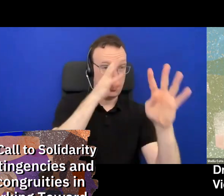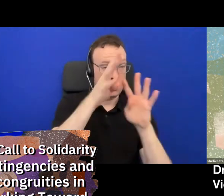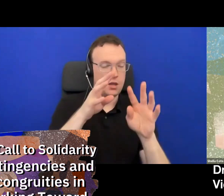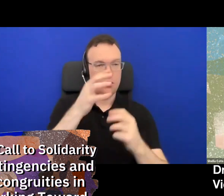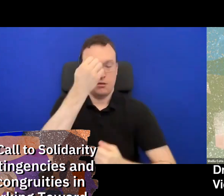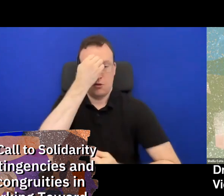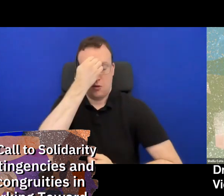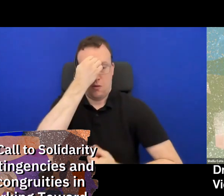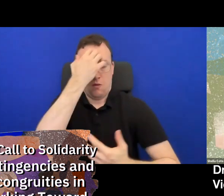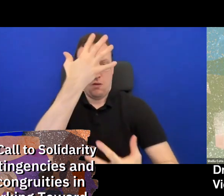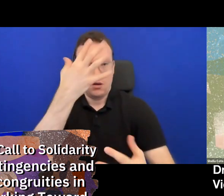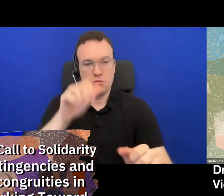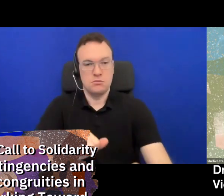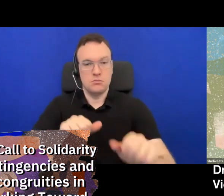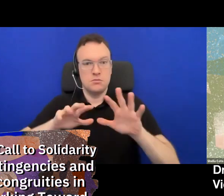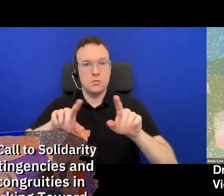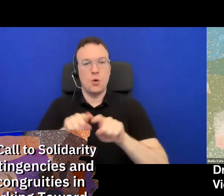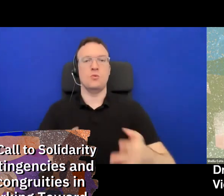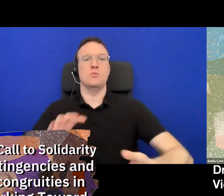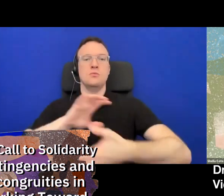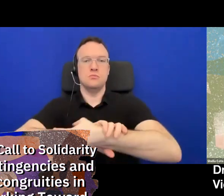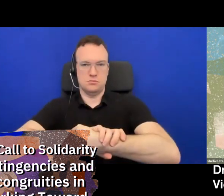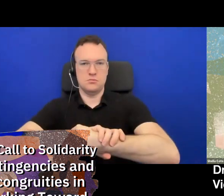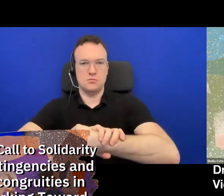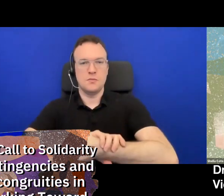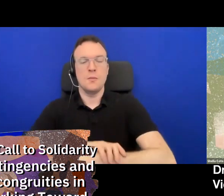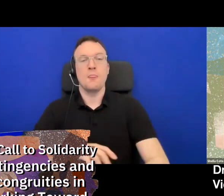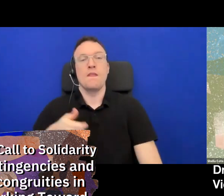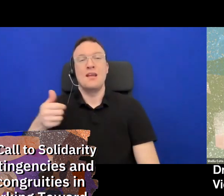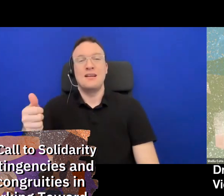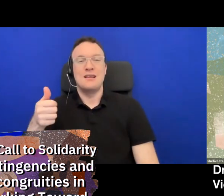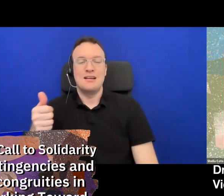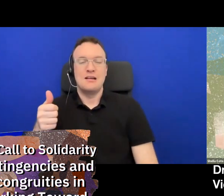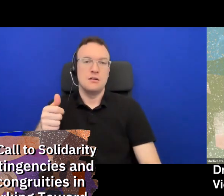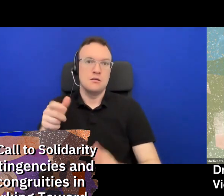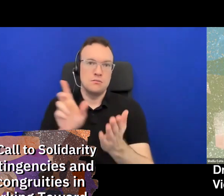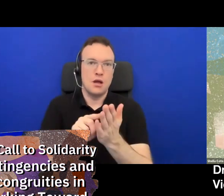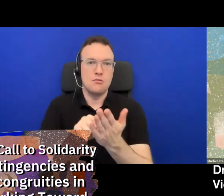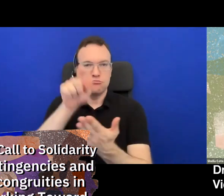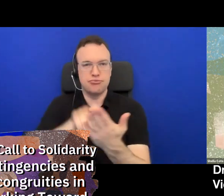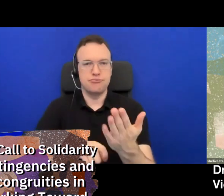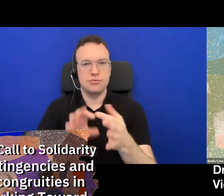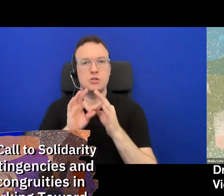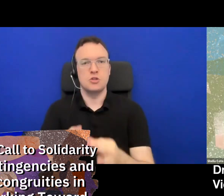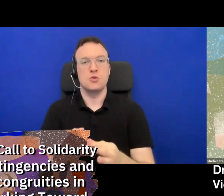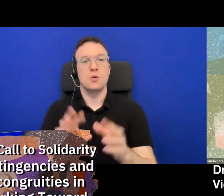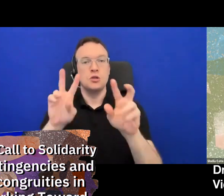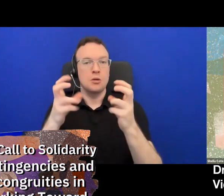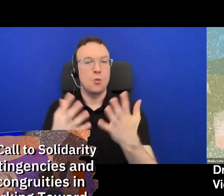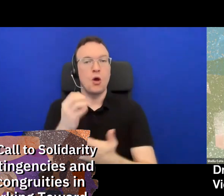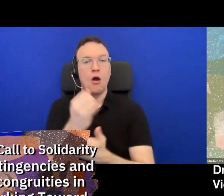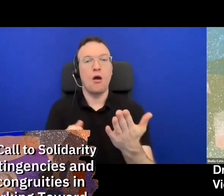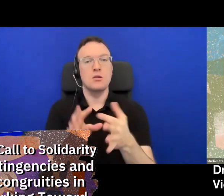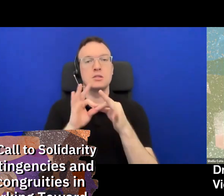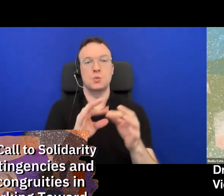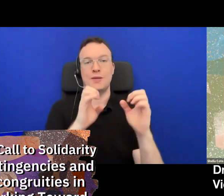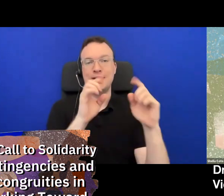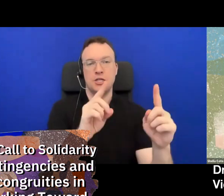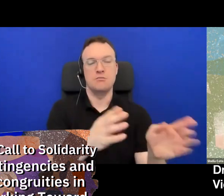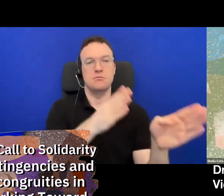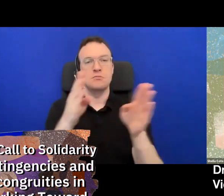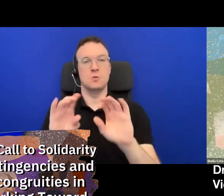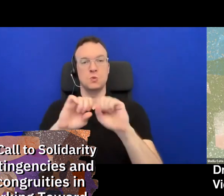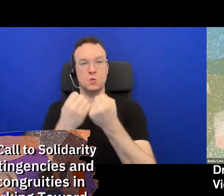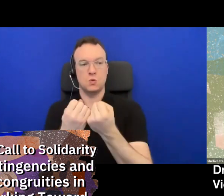decolonization, and solidarity. And he has published widely on the topics of the arts in education, the